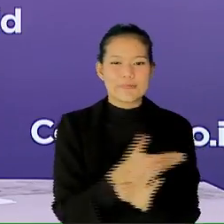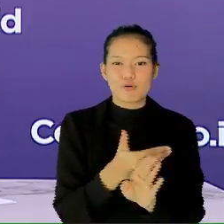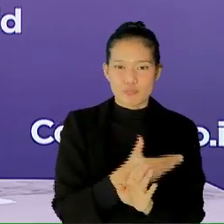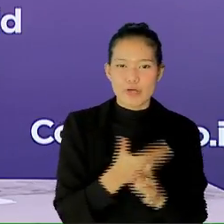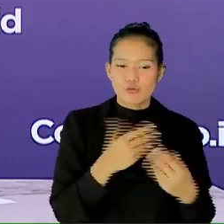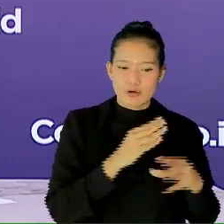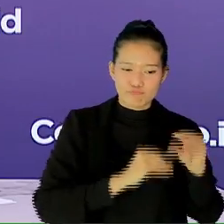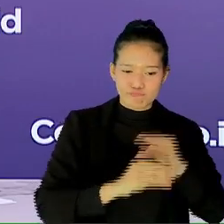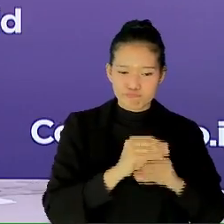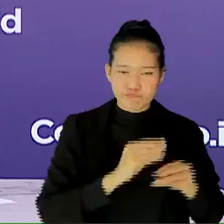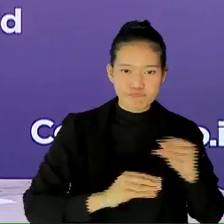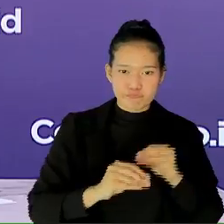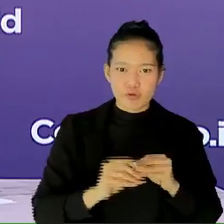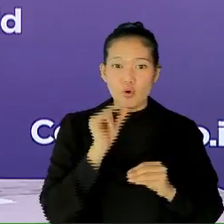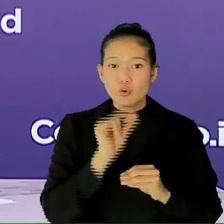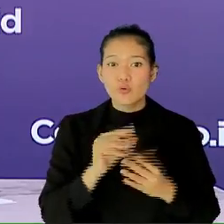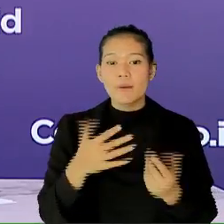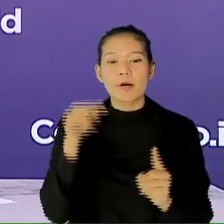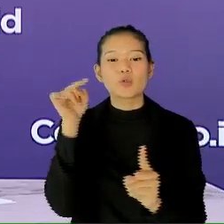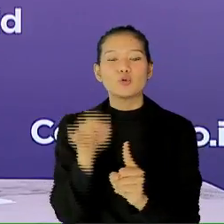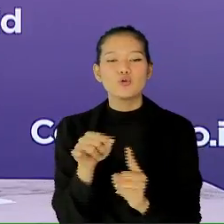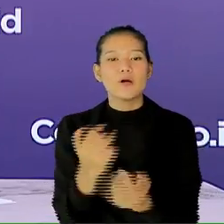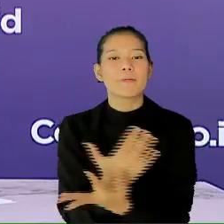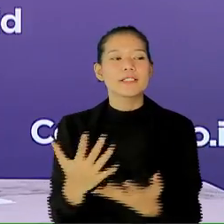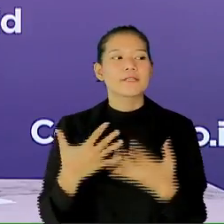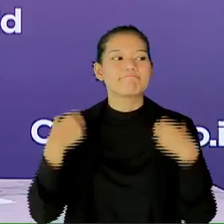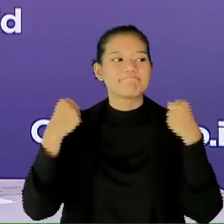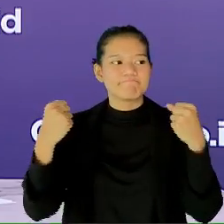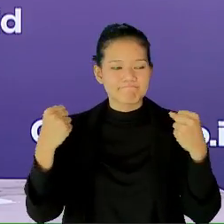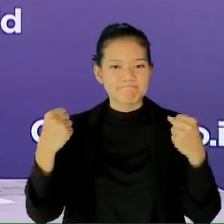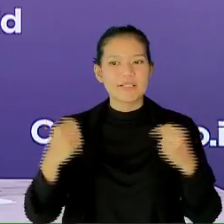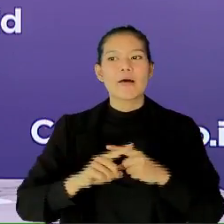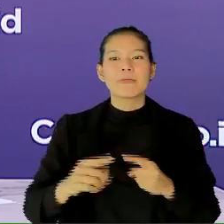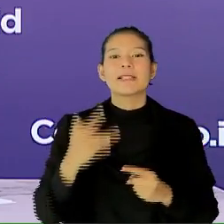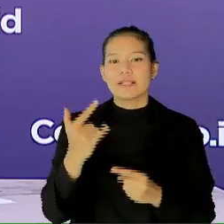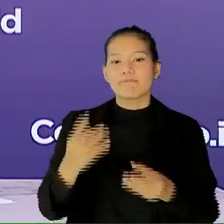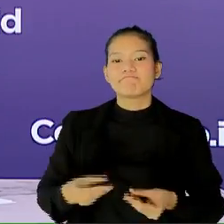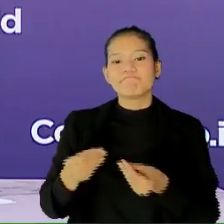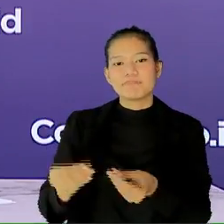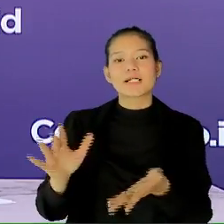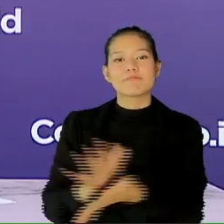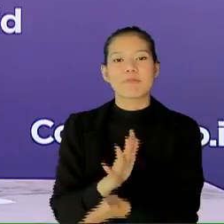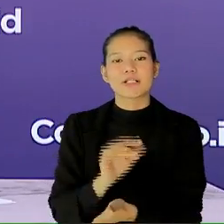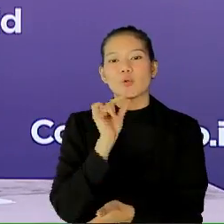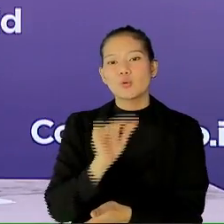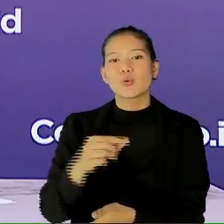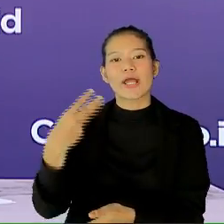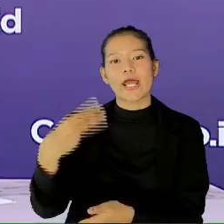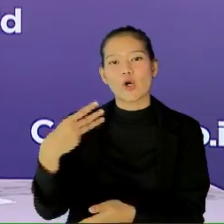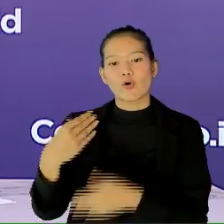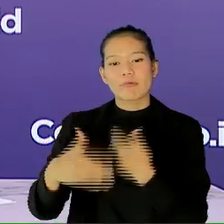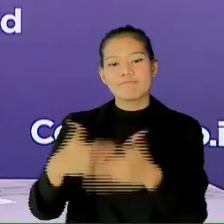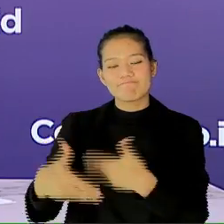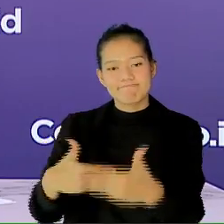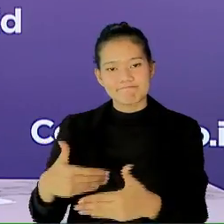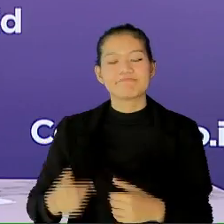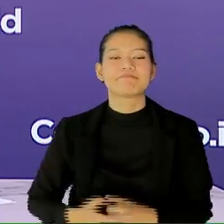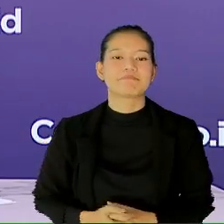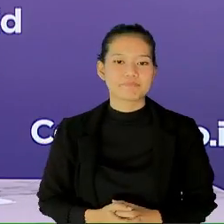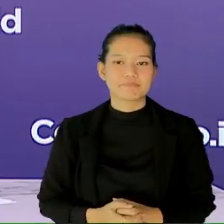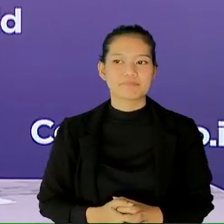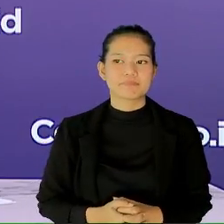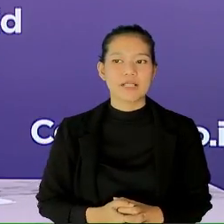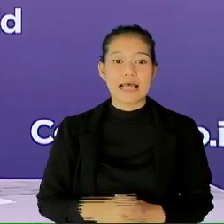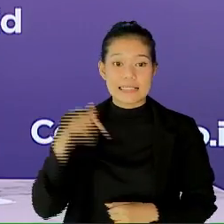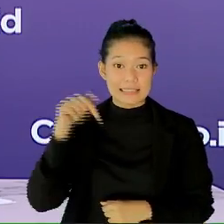community remains safe while still providing opportunities for the community to remain productive.